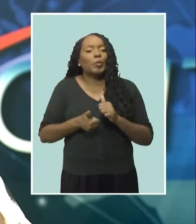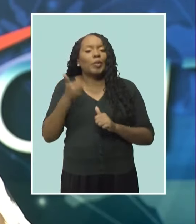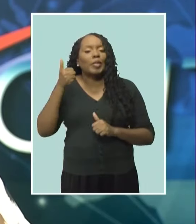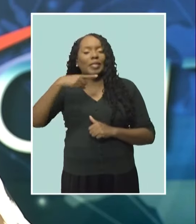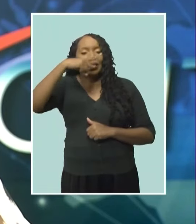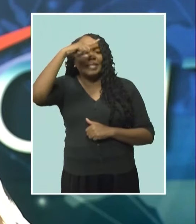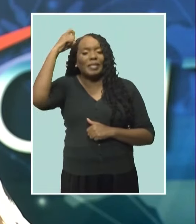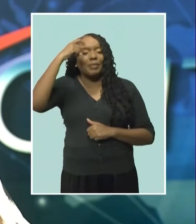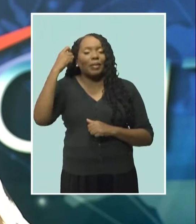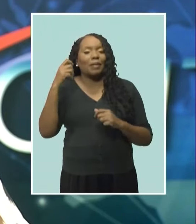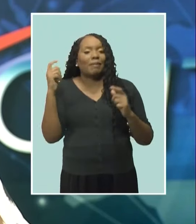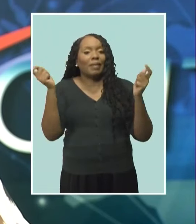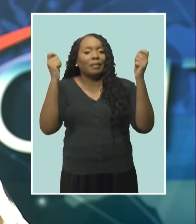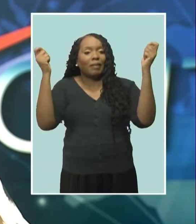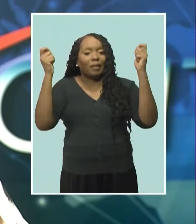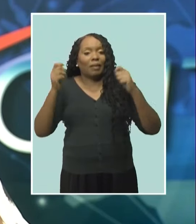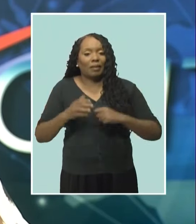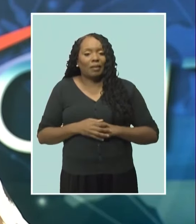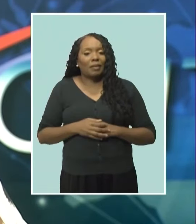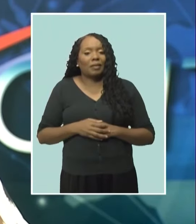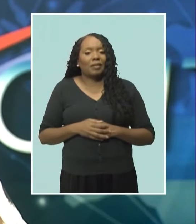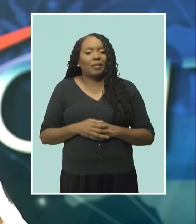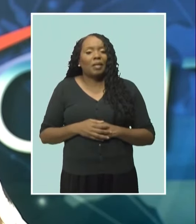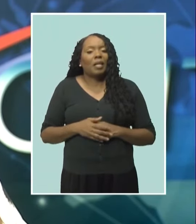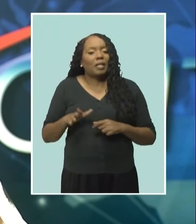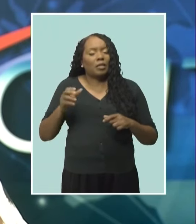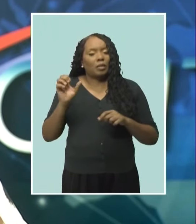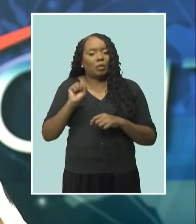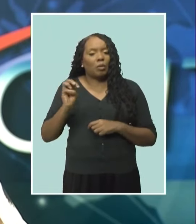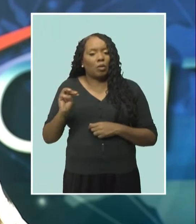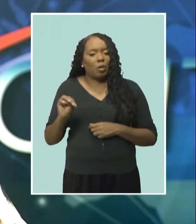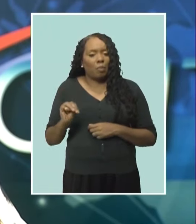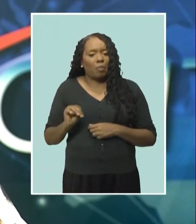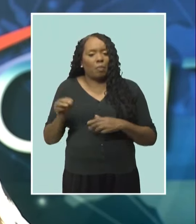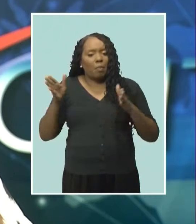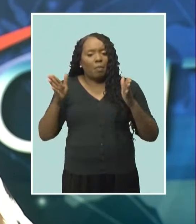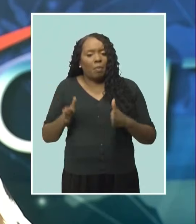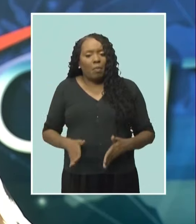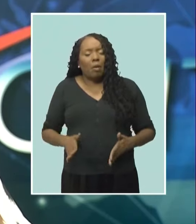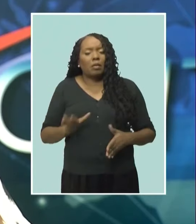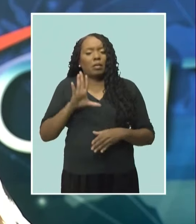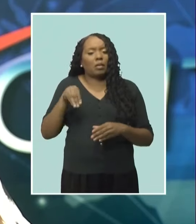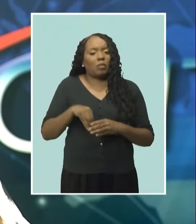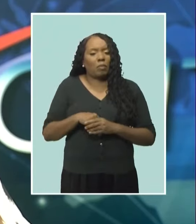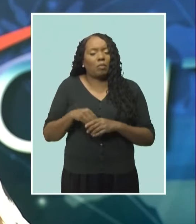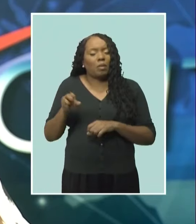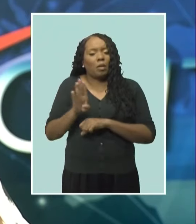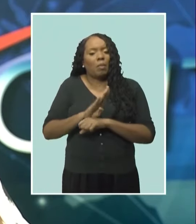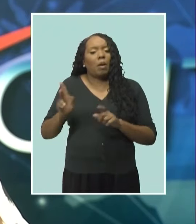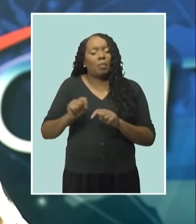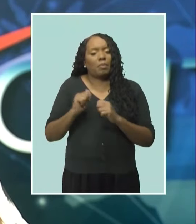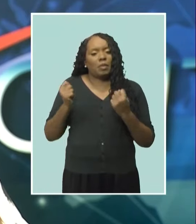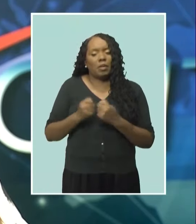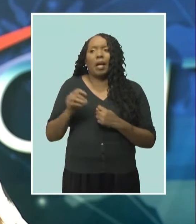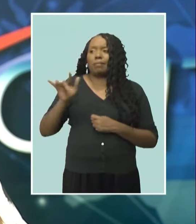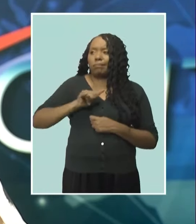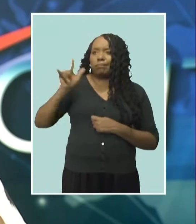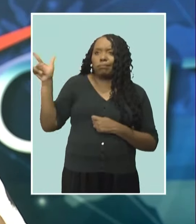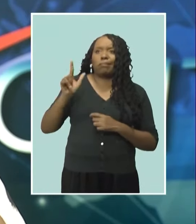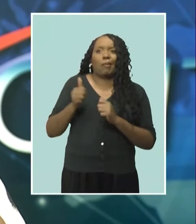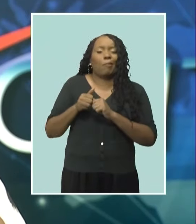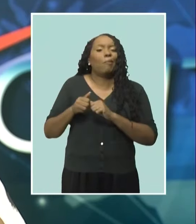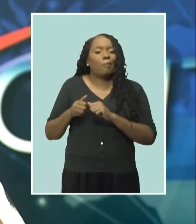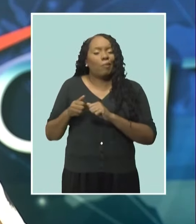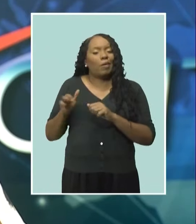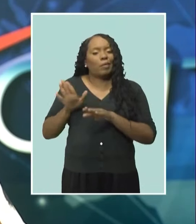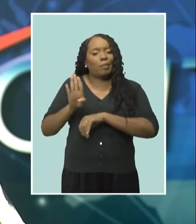Vibes, Barbados was on show during Jamaica's hottest events for their carnival season. Social media creator Joel Manning was among the